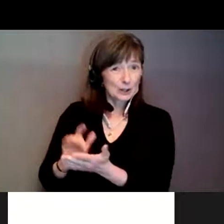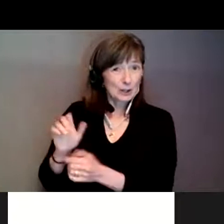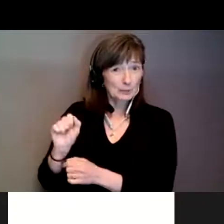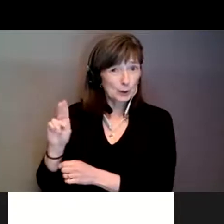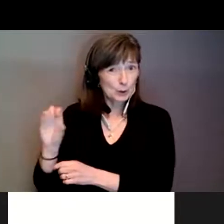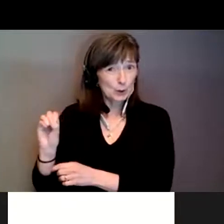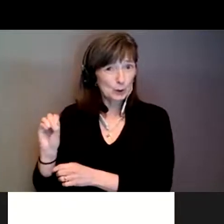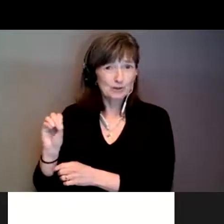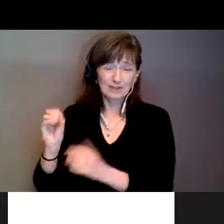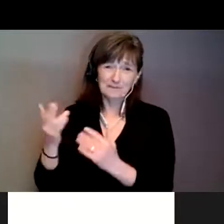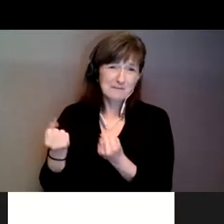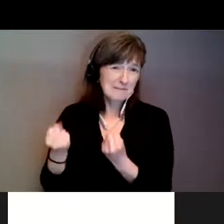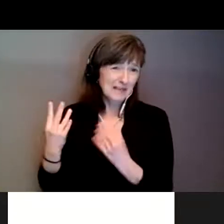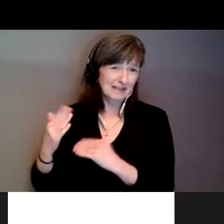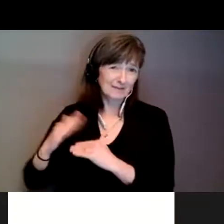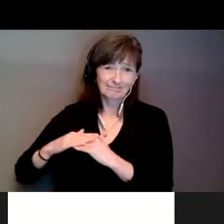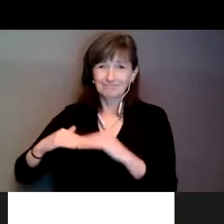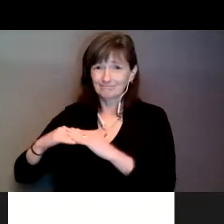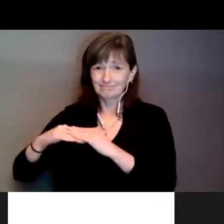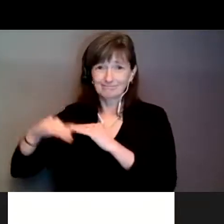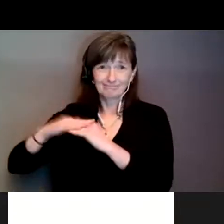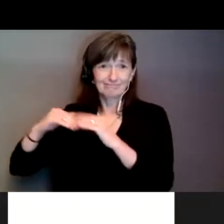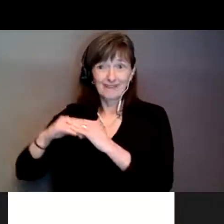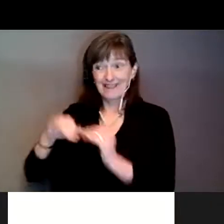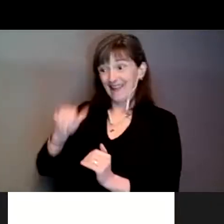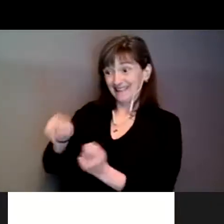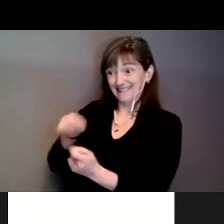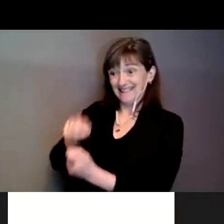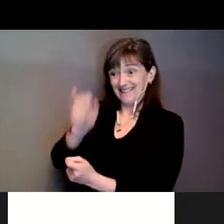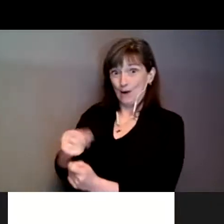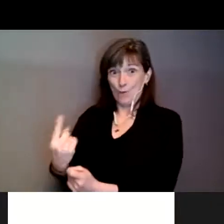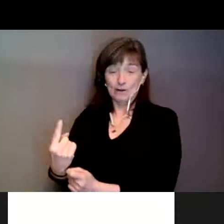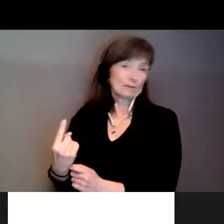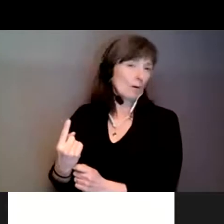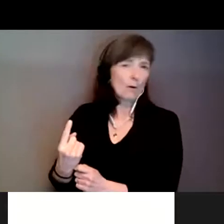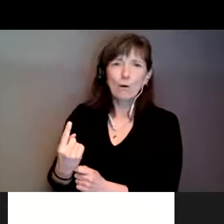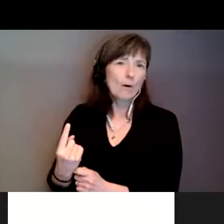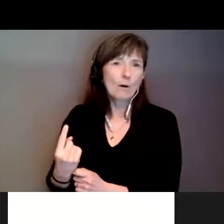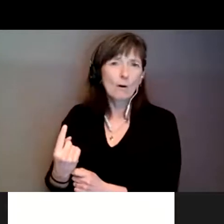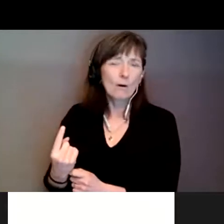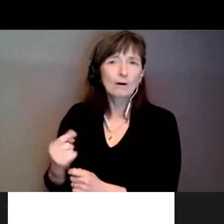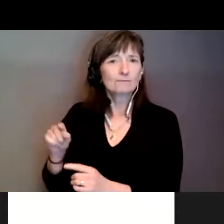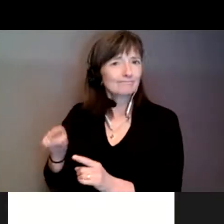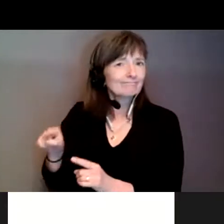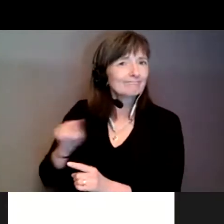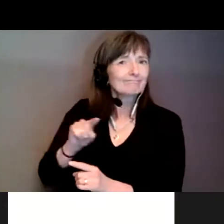point to, right? It's not like, oh, this is elder abuse. No, it touches on so many parts of the human